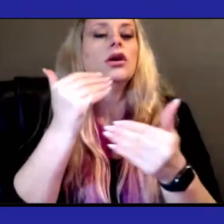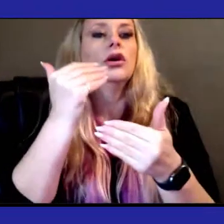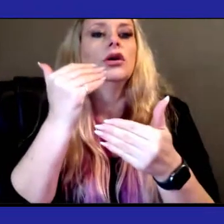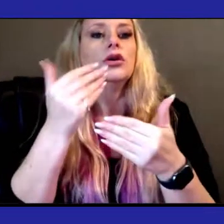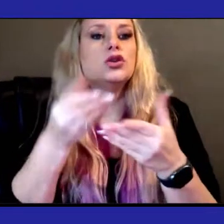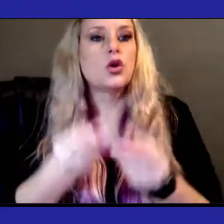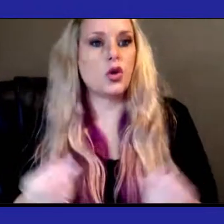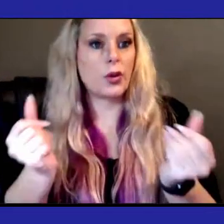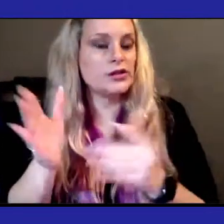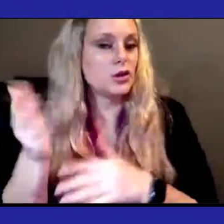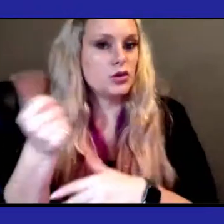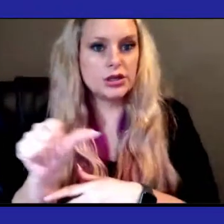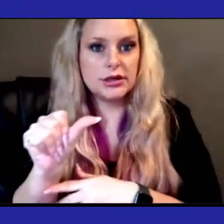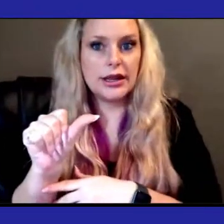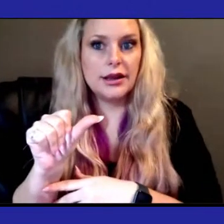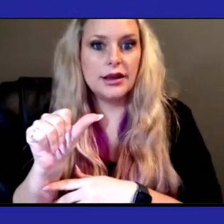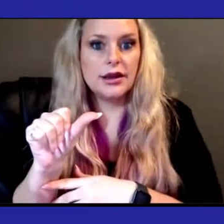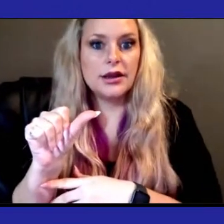Can you read it into a record?